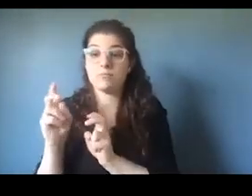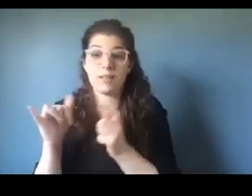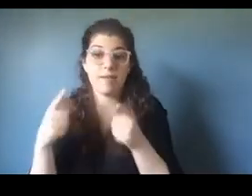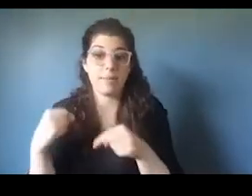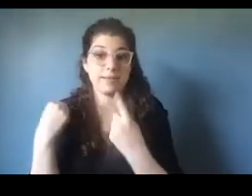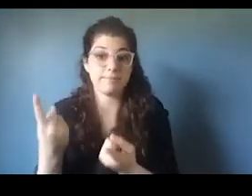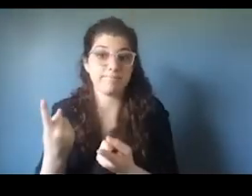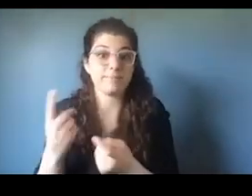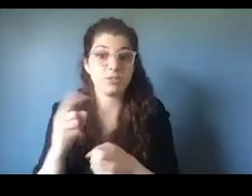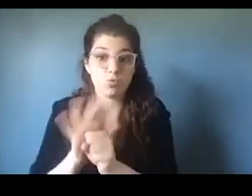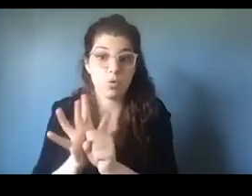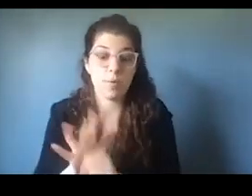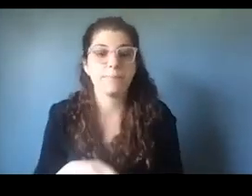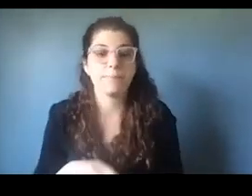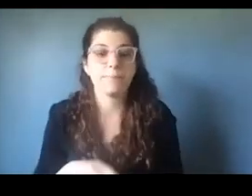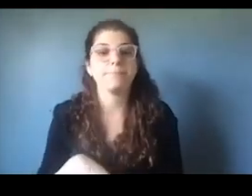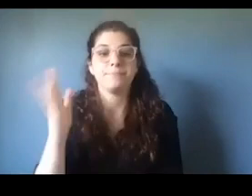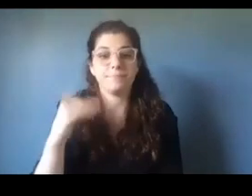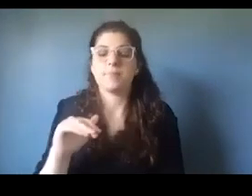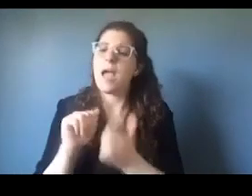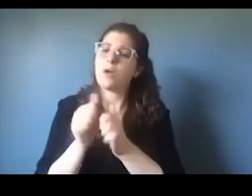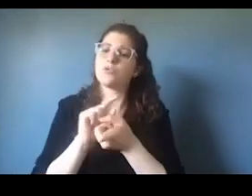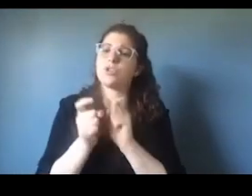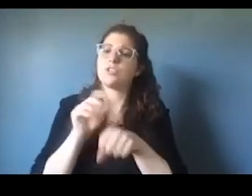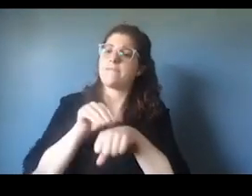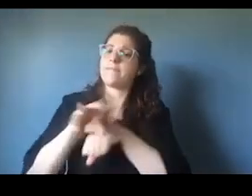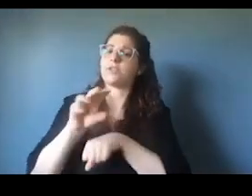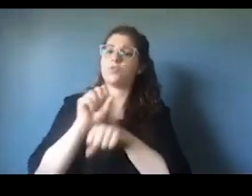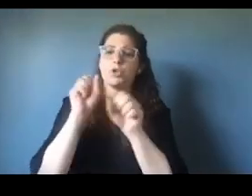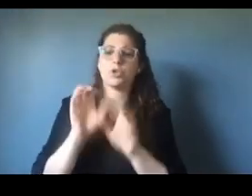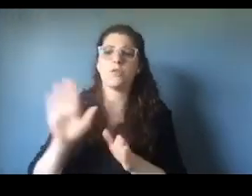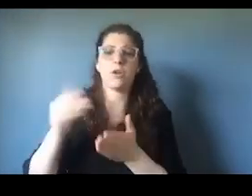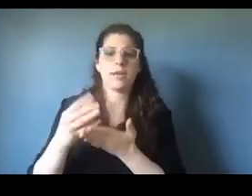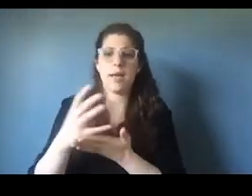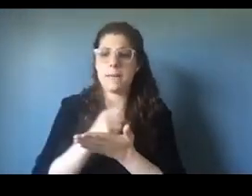Okay, so how do these changes affect workers' incomes? So